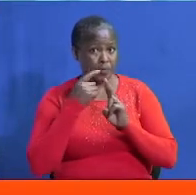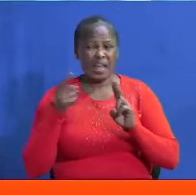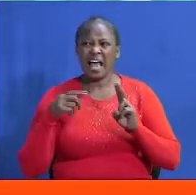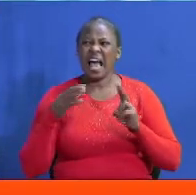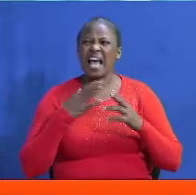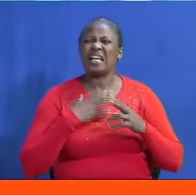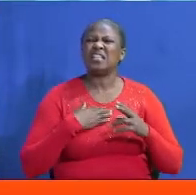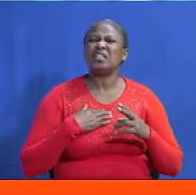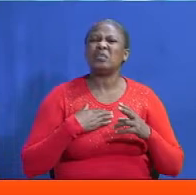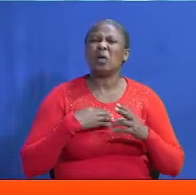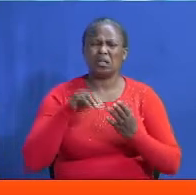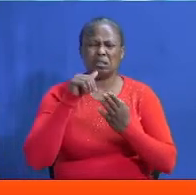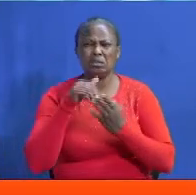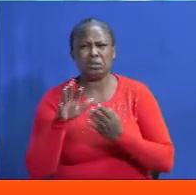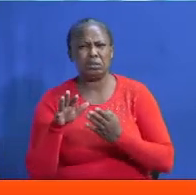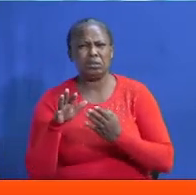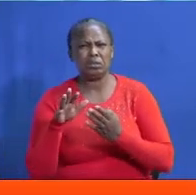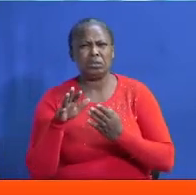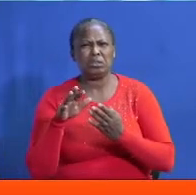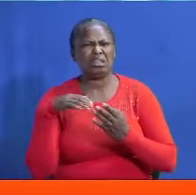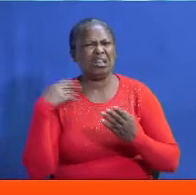that is not working. So